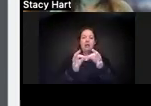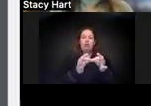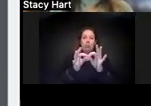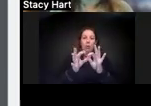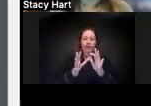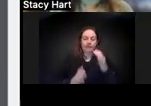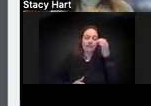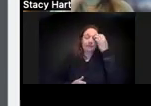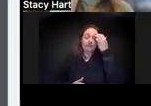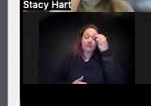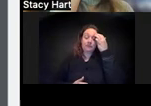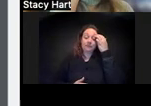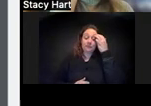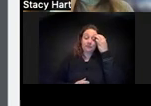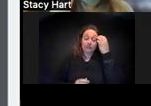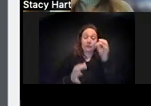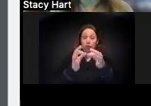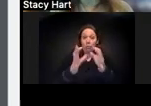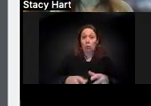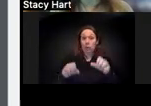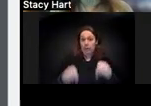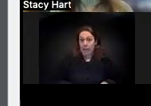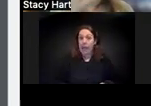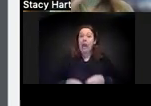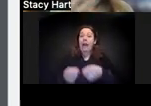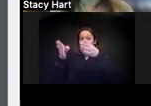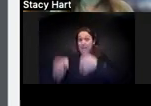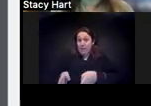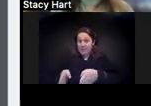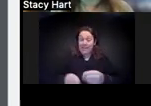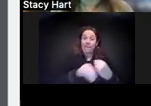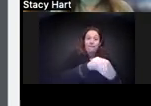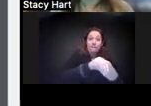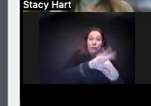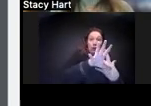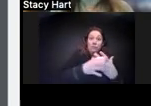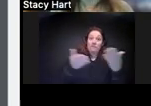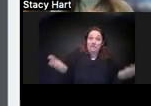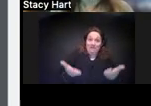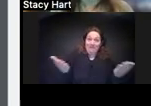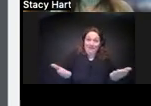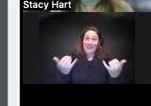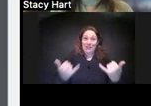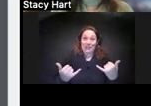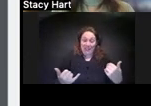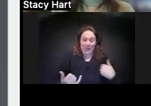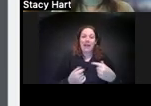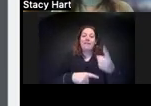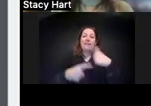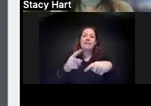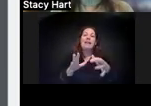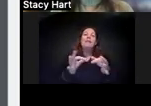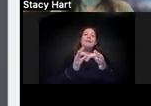The interpreter can work in person or virtually. Here today, we have our sign language